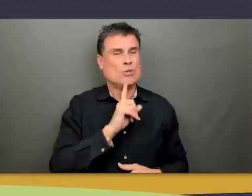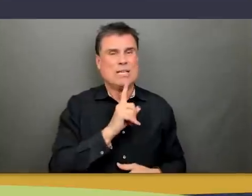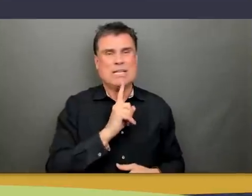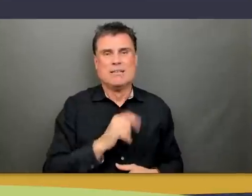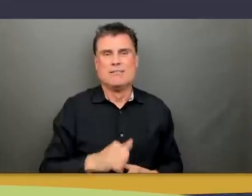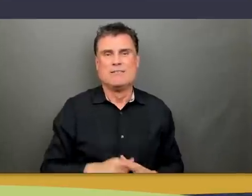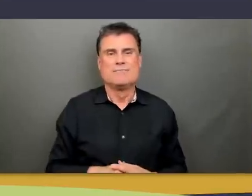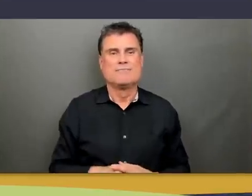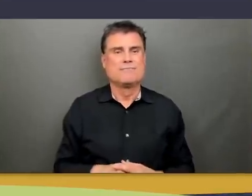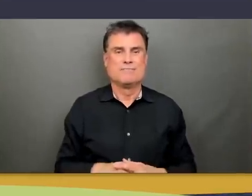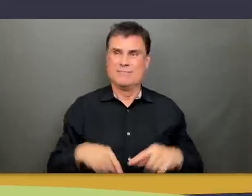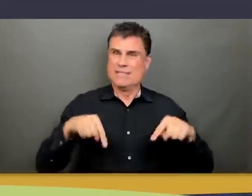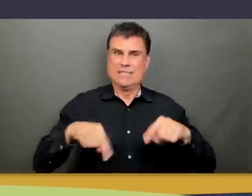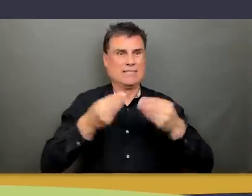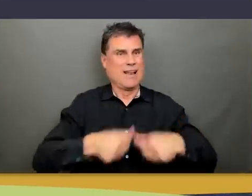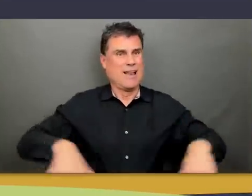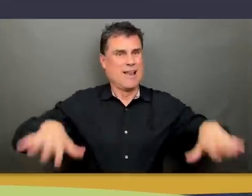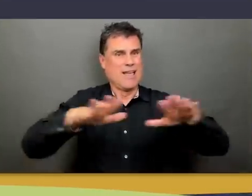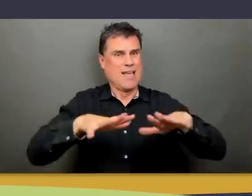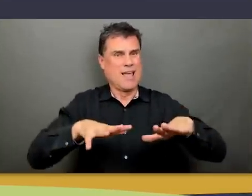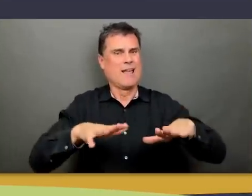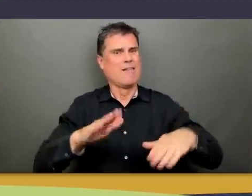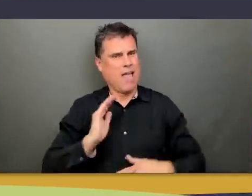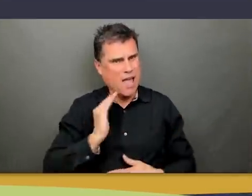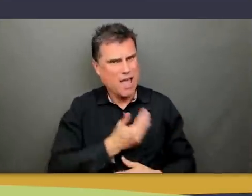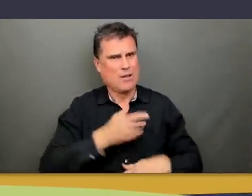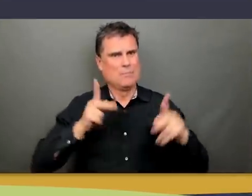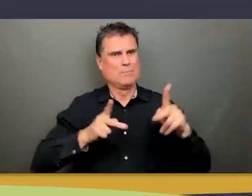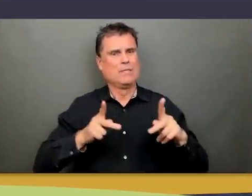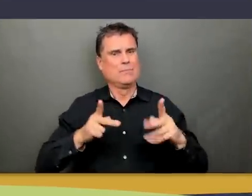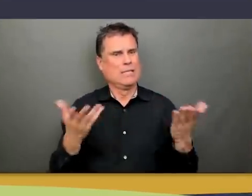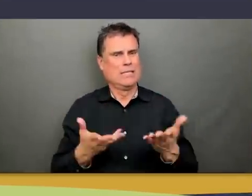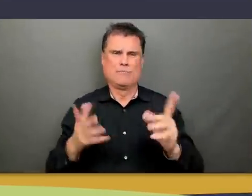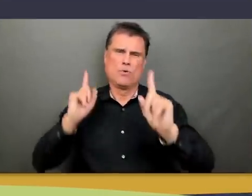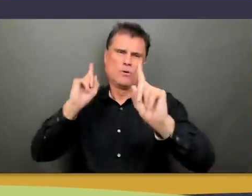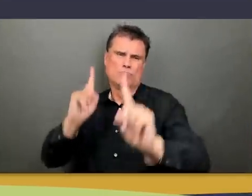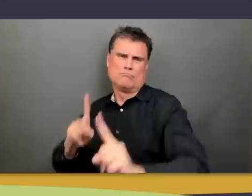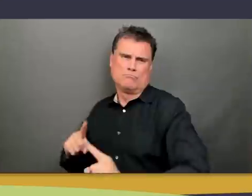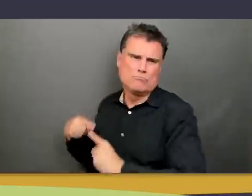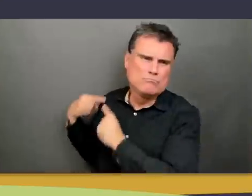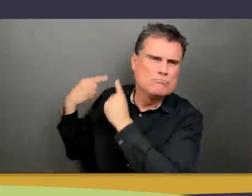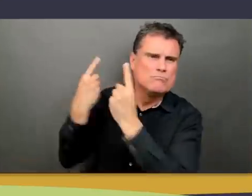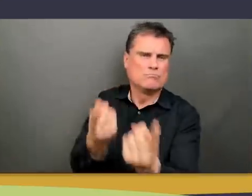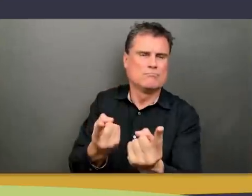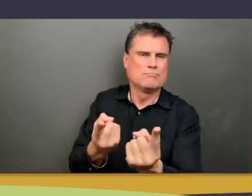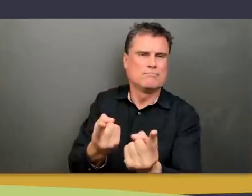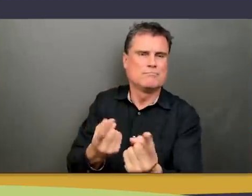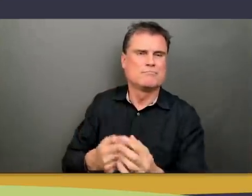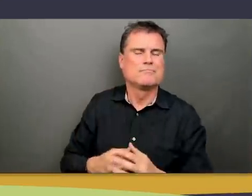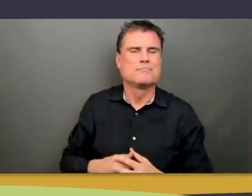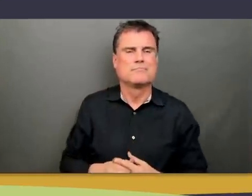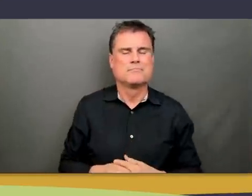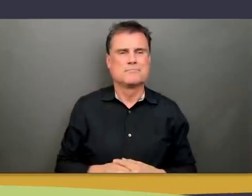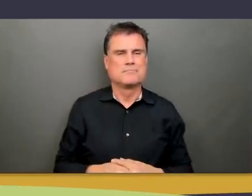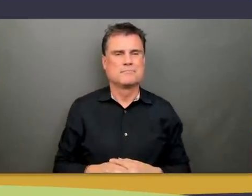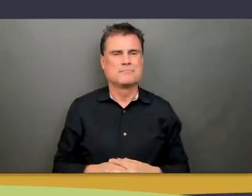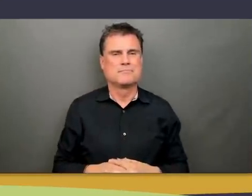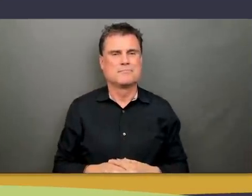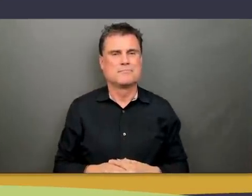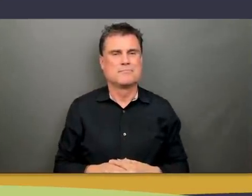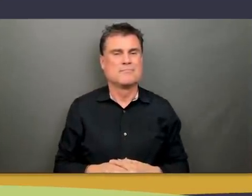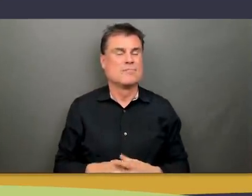And listening to some of the speakers, our culture is very basic and very easy, but the biggest part of it is respect.